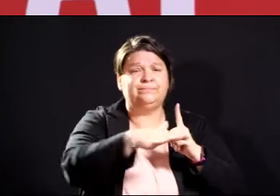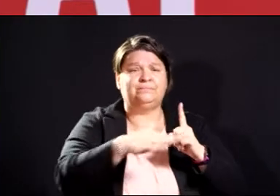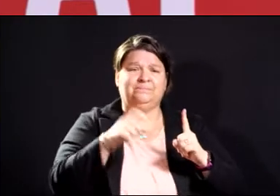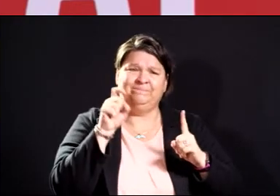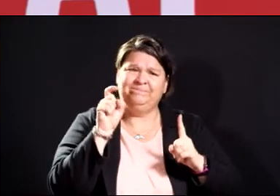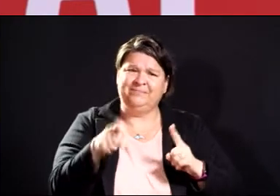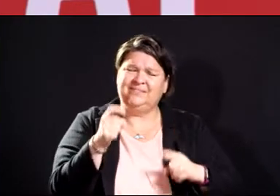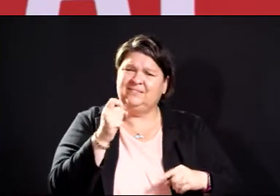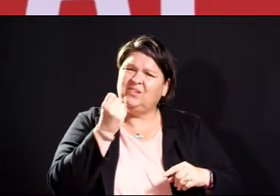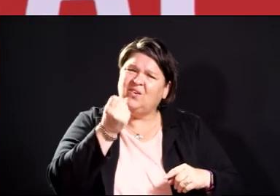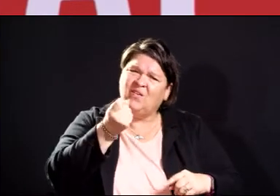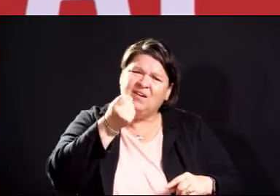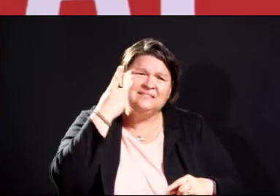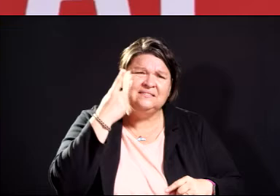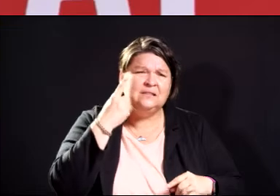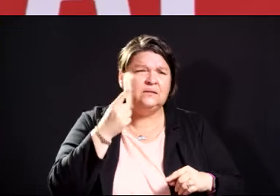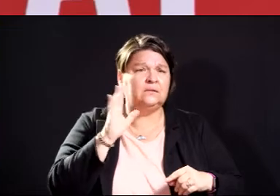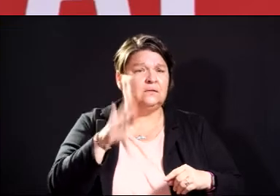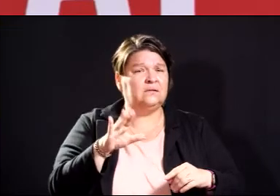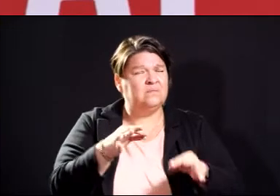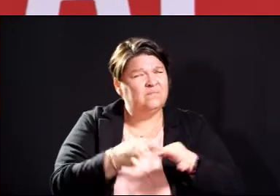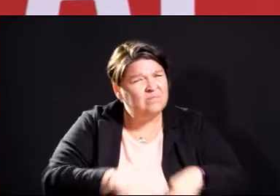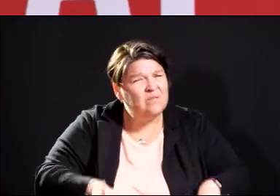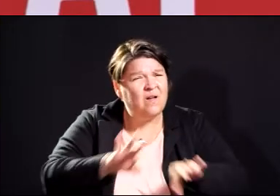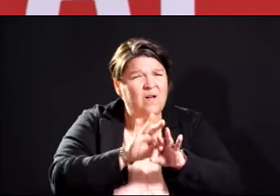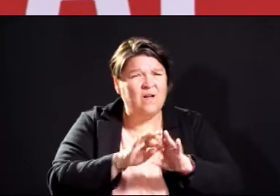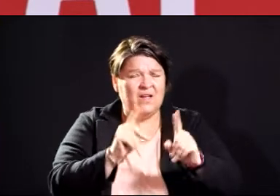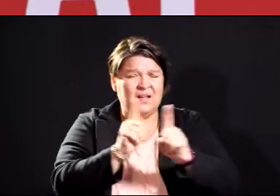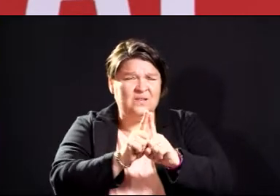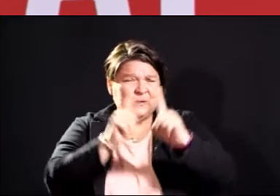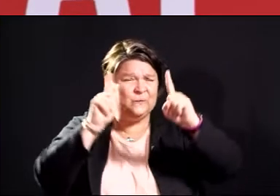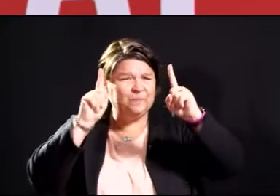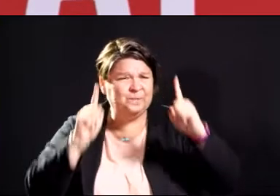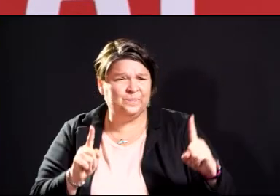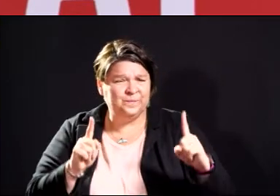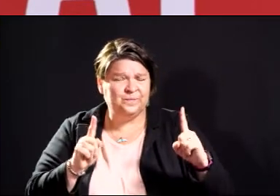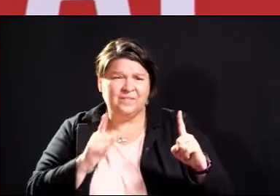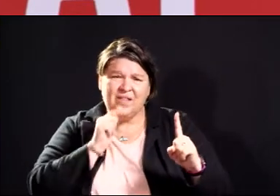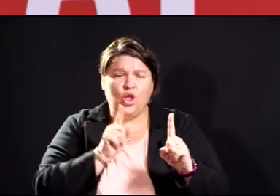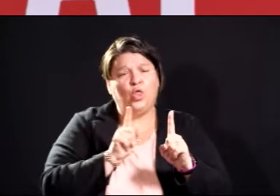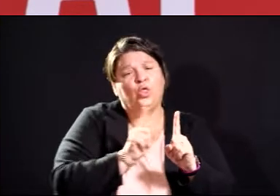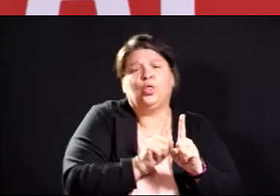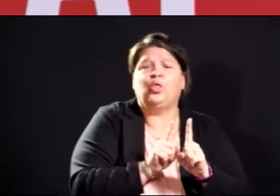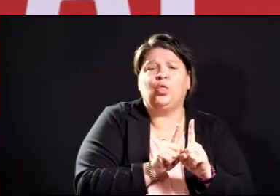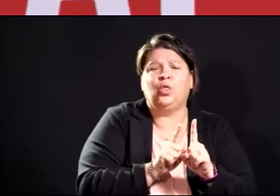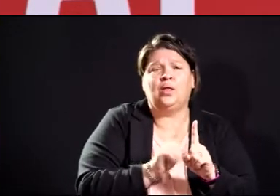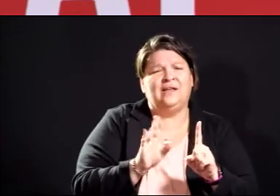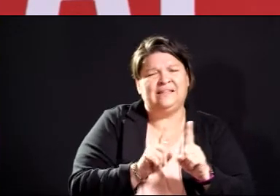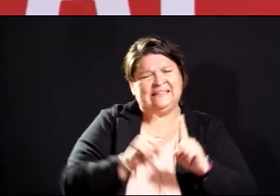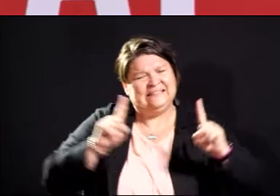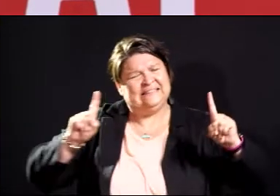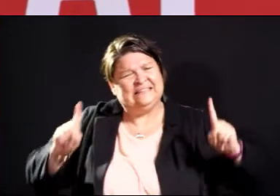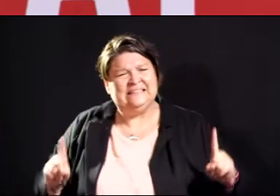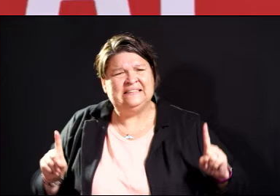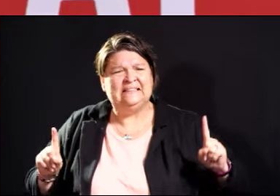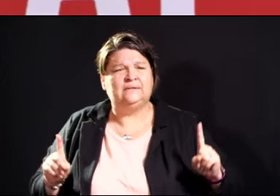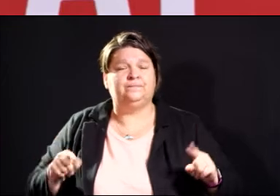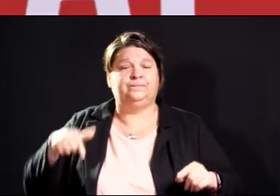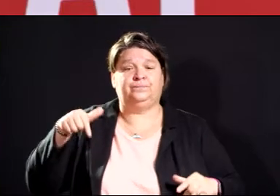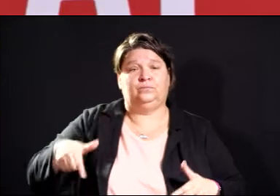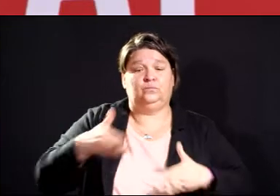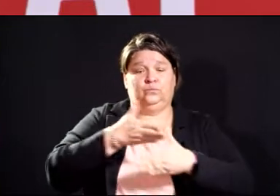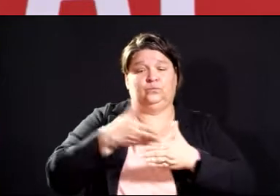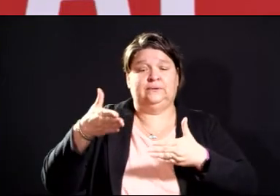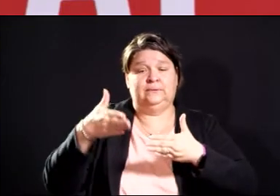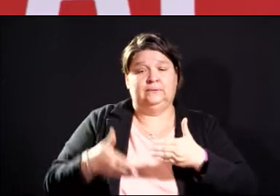an impact. This weekend will be particularly difficult because it is Passover weekend and Easter weekend, the